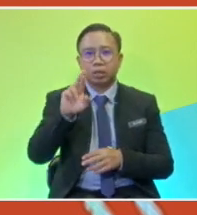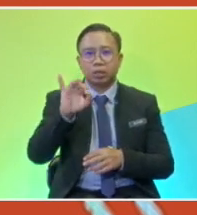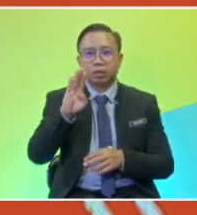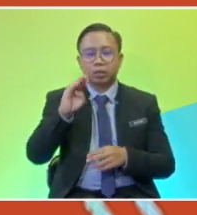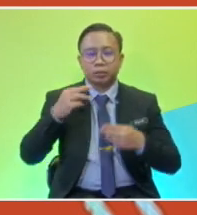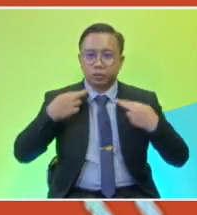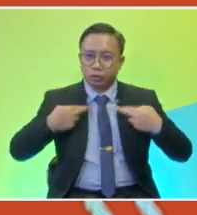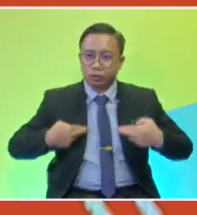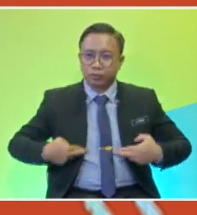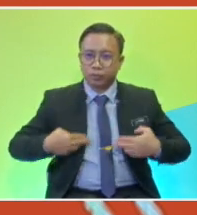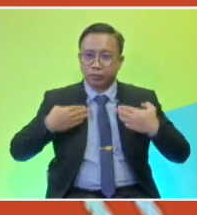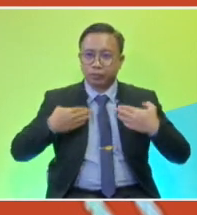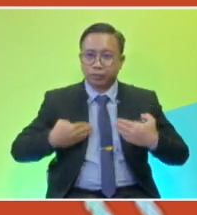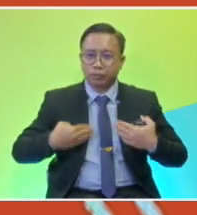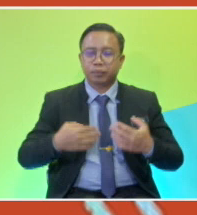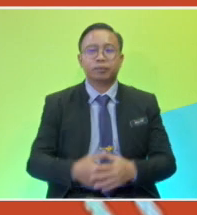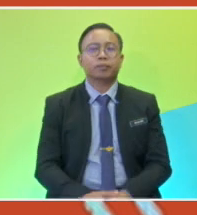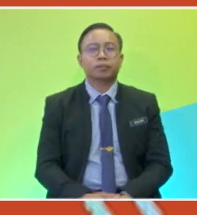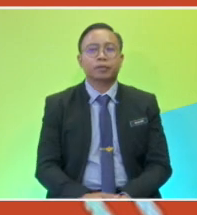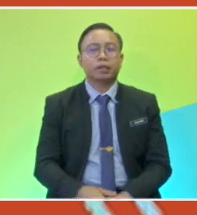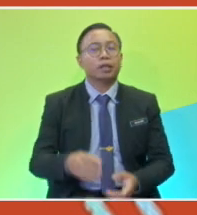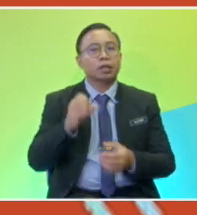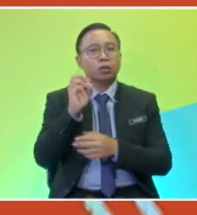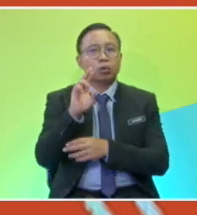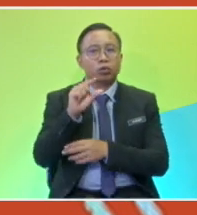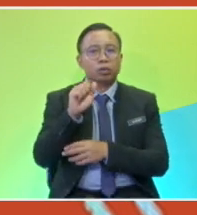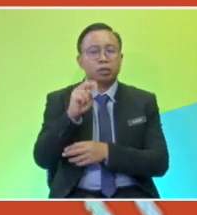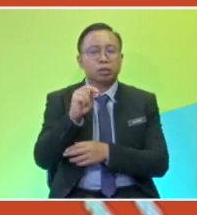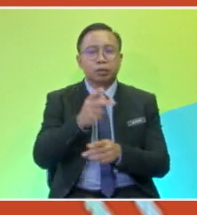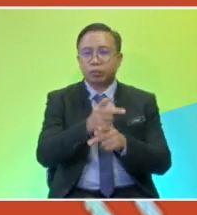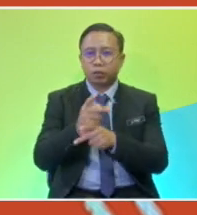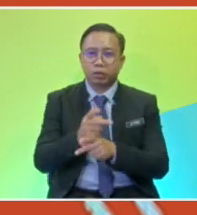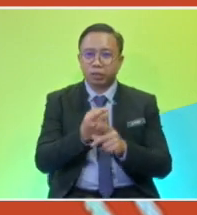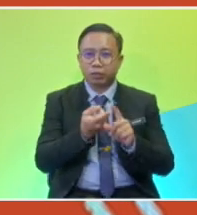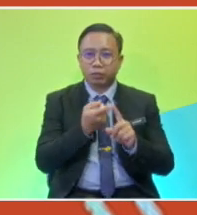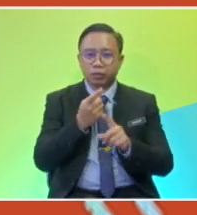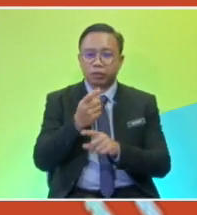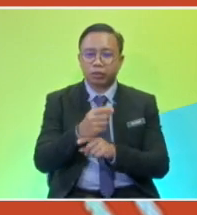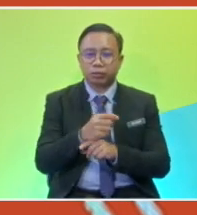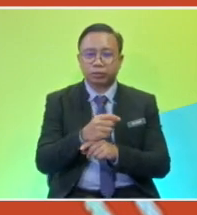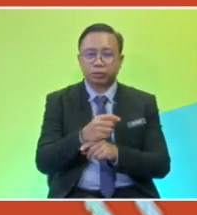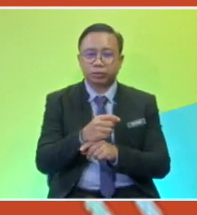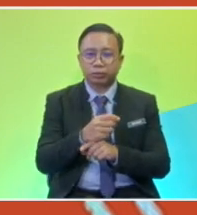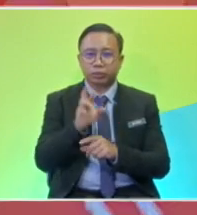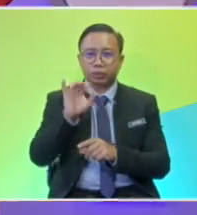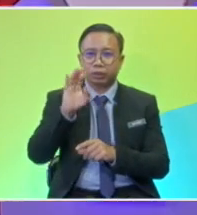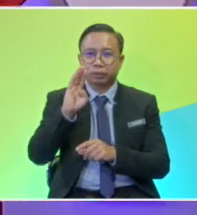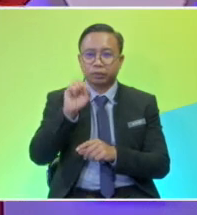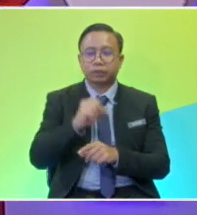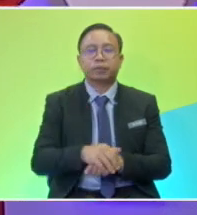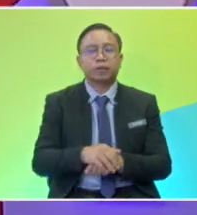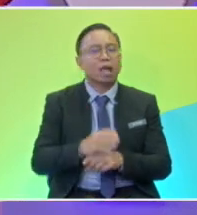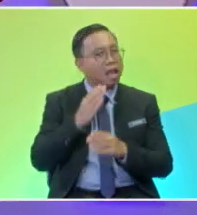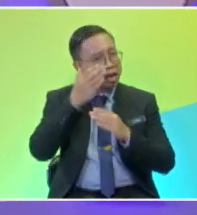like the lungs, are not protected by ribs. Yeah, these are the organs that are protected by our ribs here. Okay, then next we are going to learn